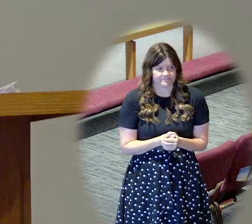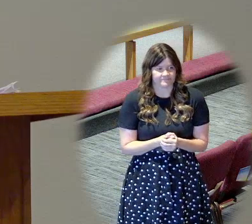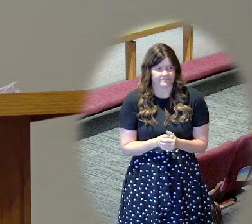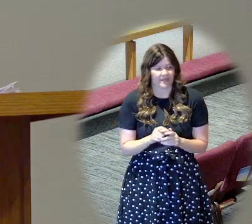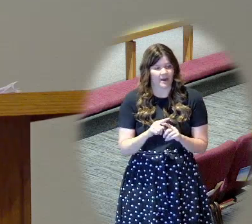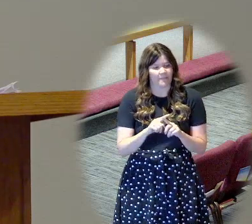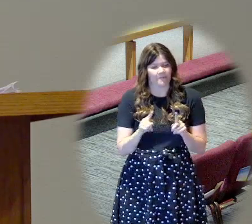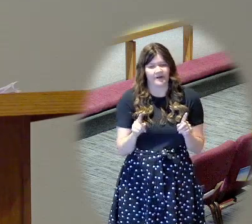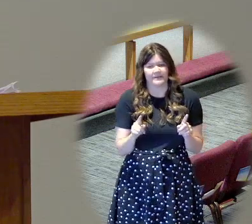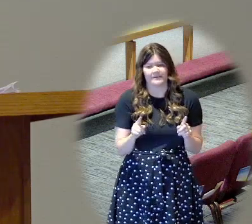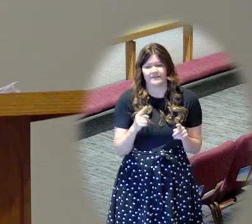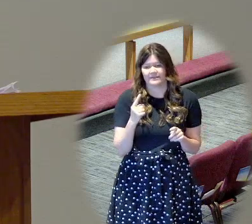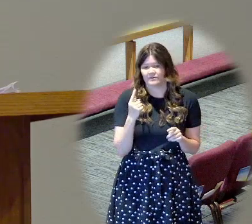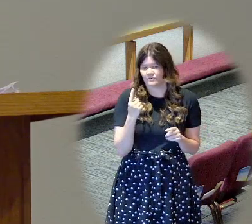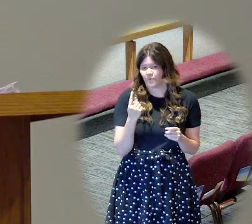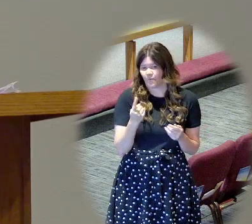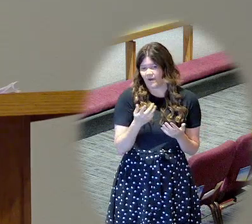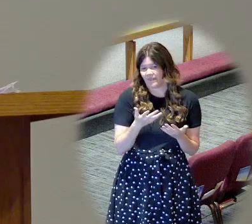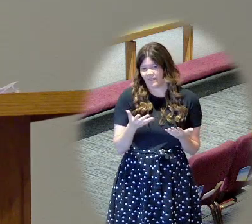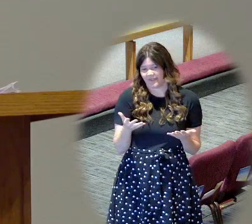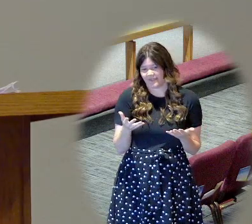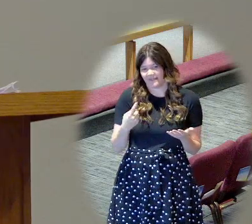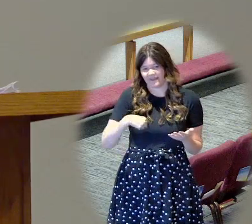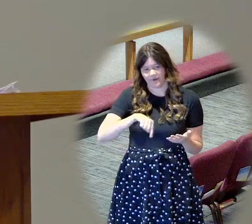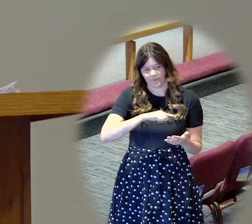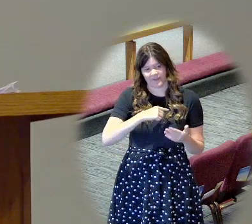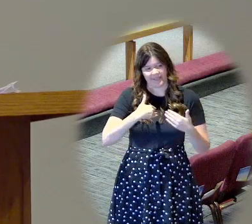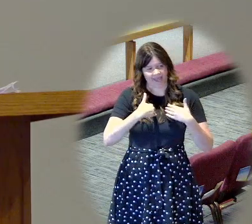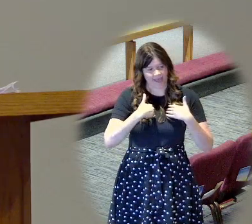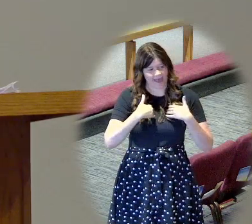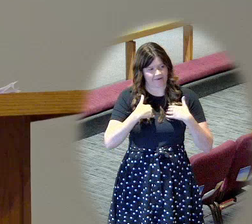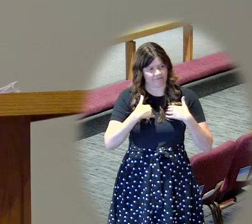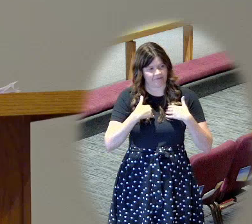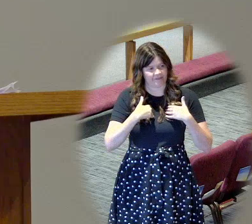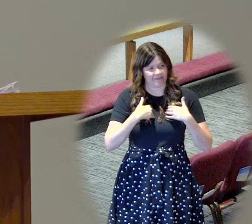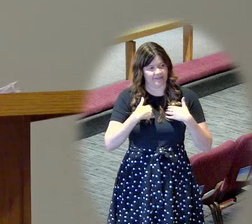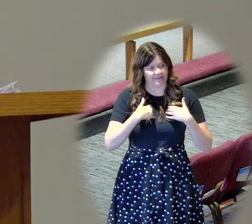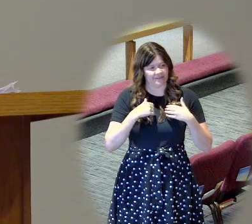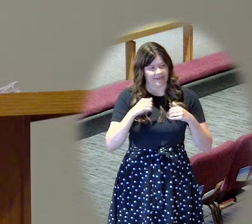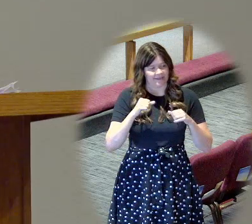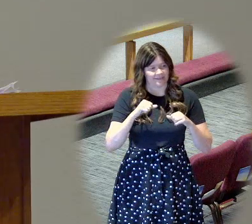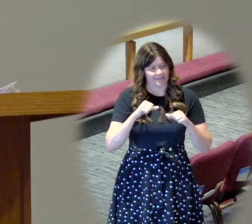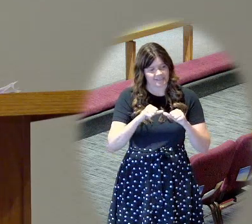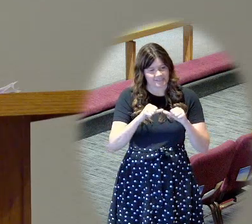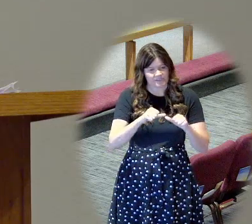But there's one thing that we have as a constant reminder.